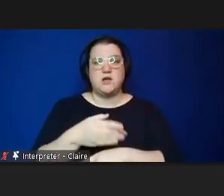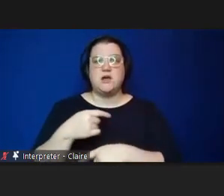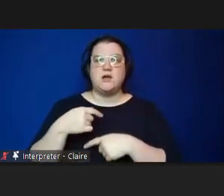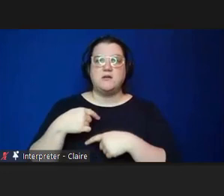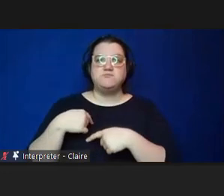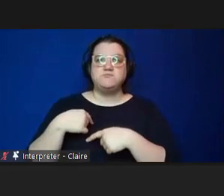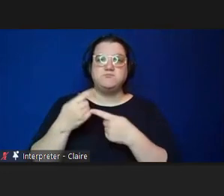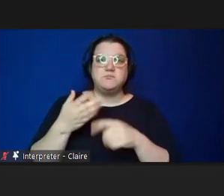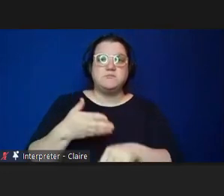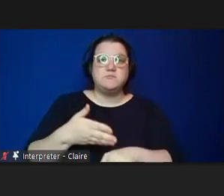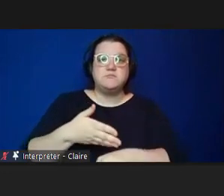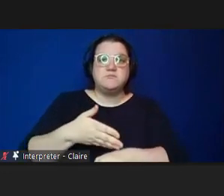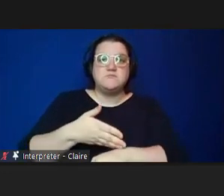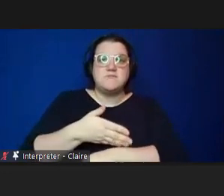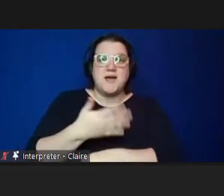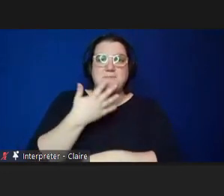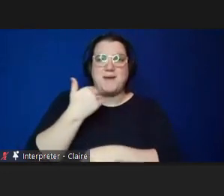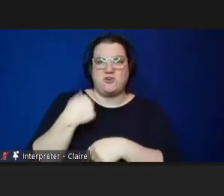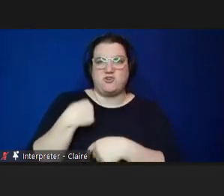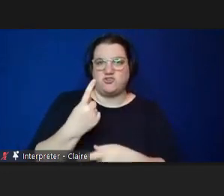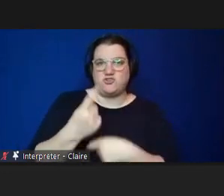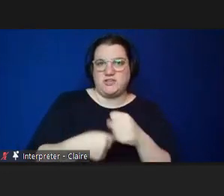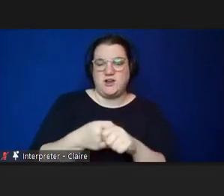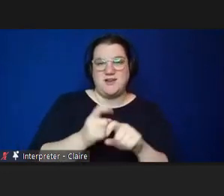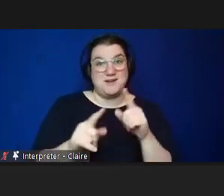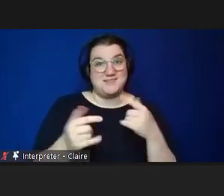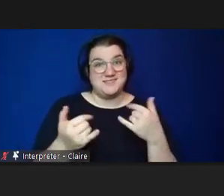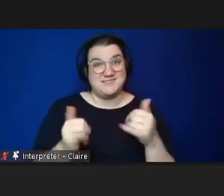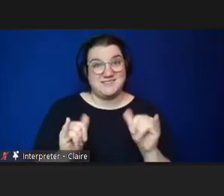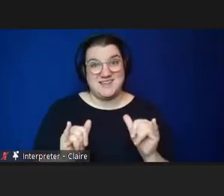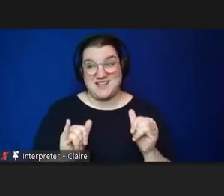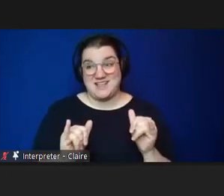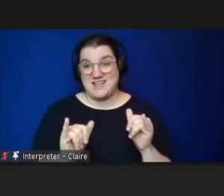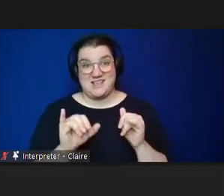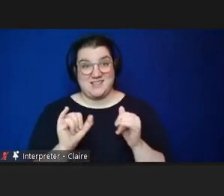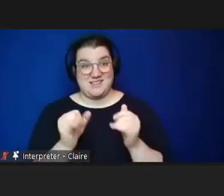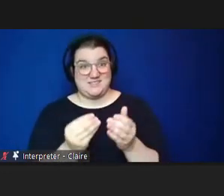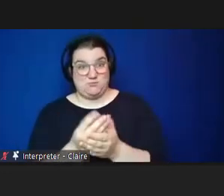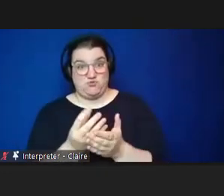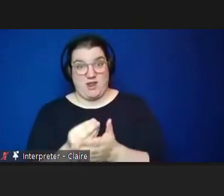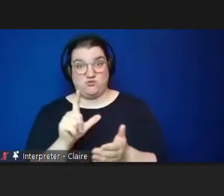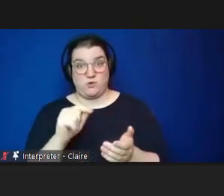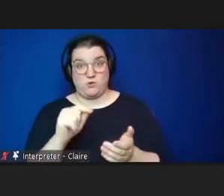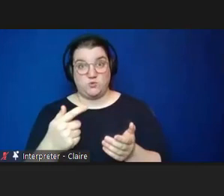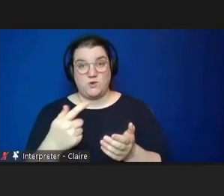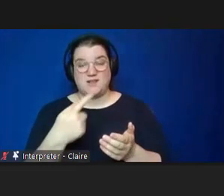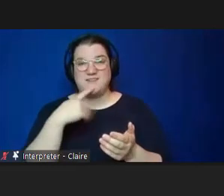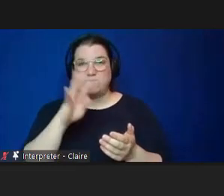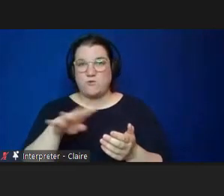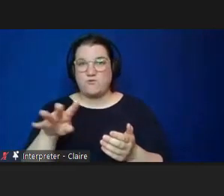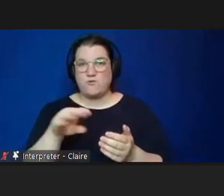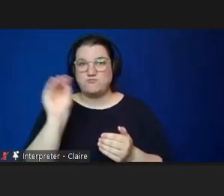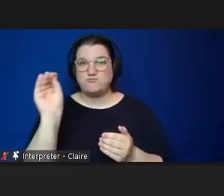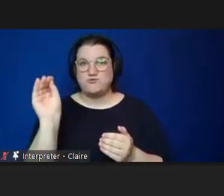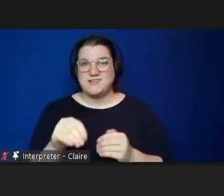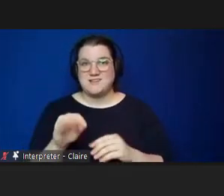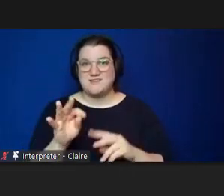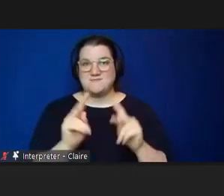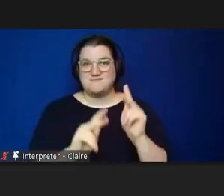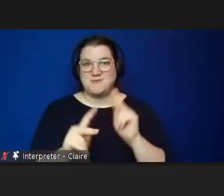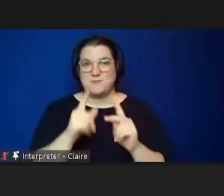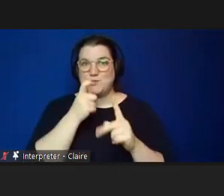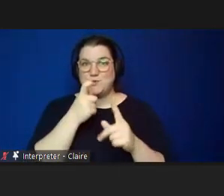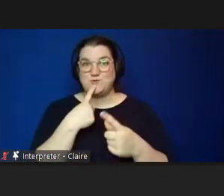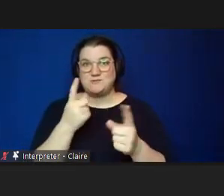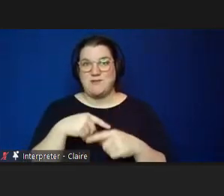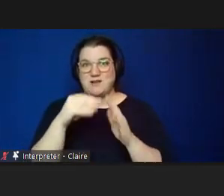year, but we're still seeing, this spring's 44% of respondents saying that their access to healthcare has worsened.